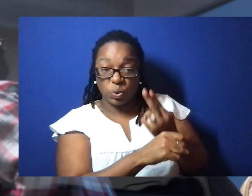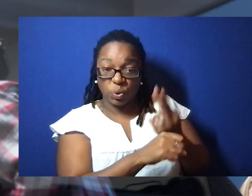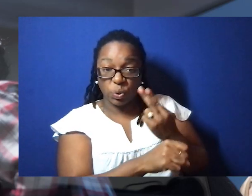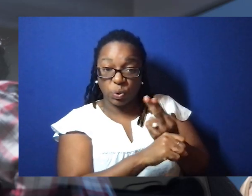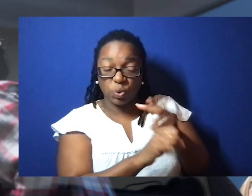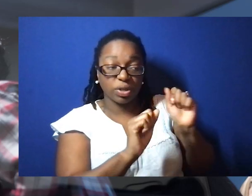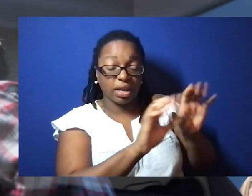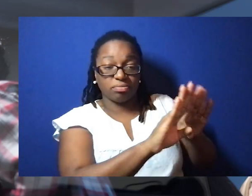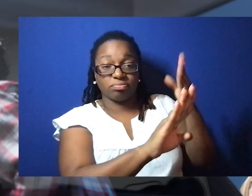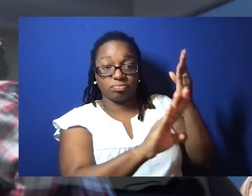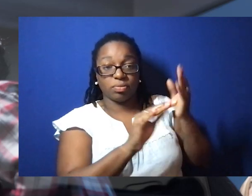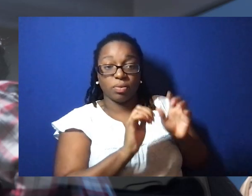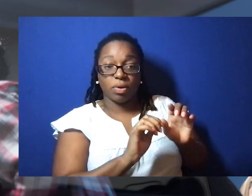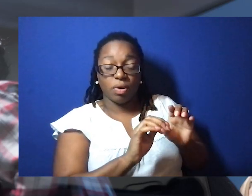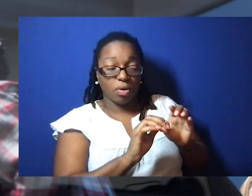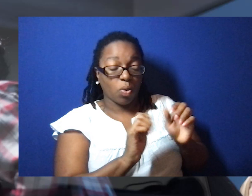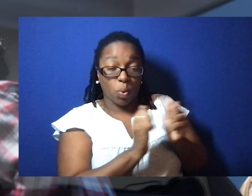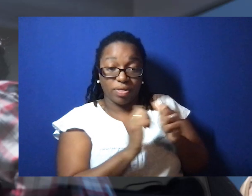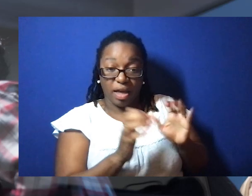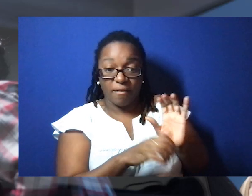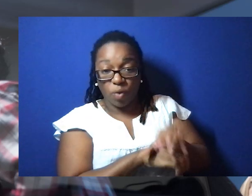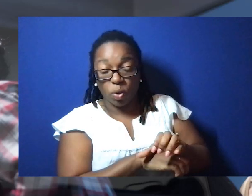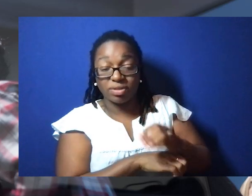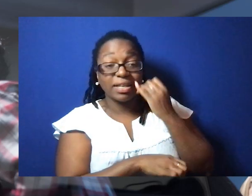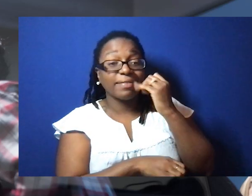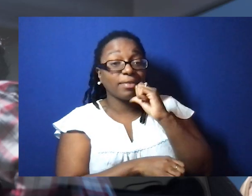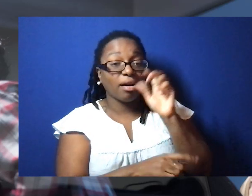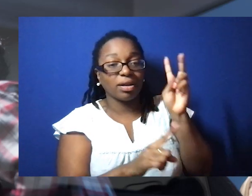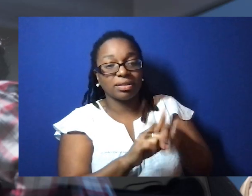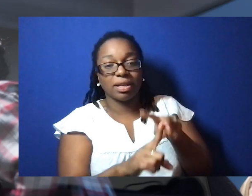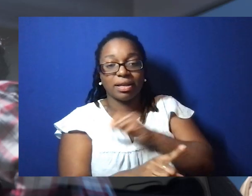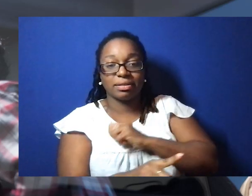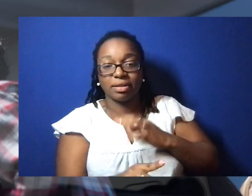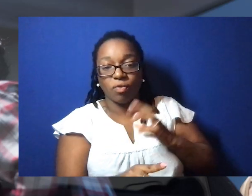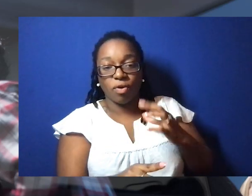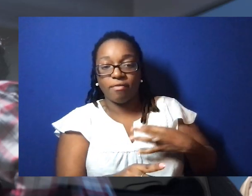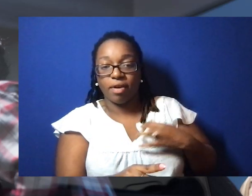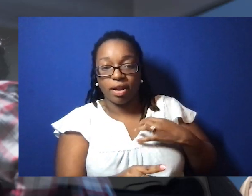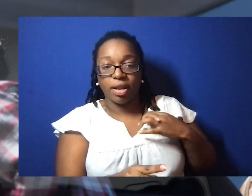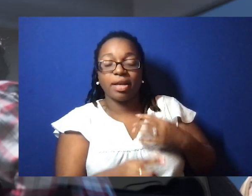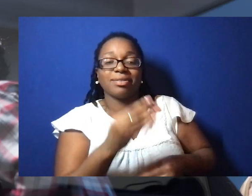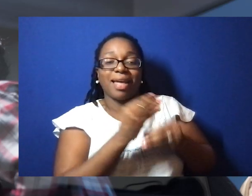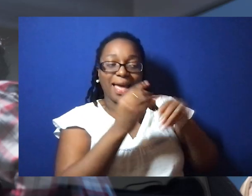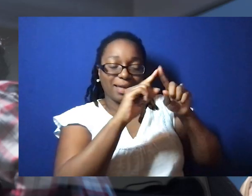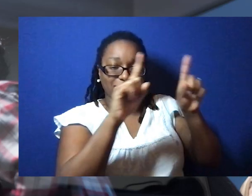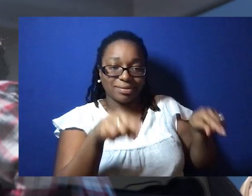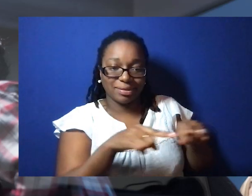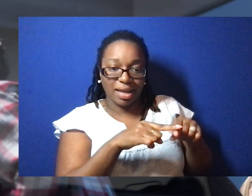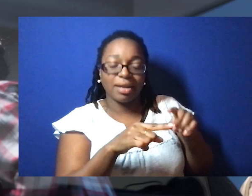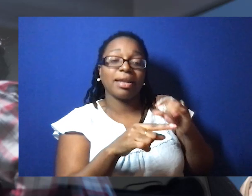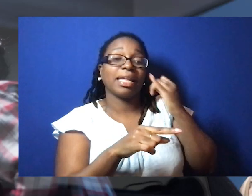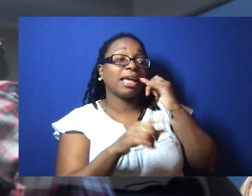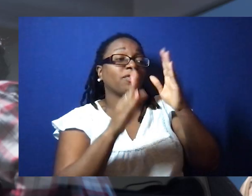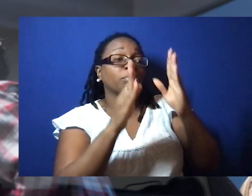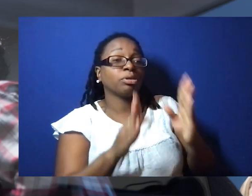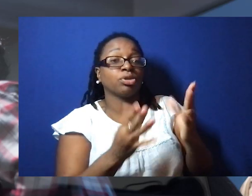be opened without force? If not, assign staff or volunteers to post at the exit and open the doors for individuals